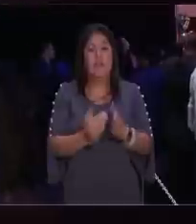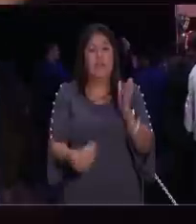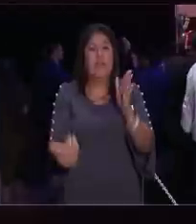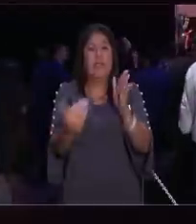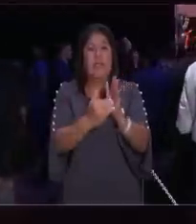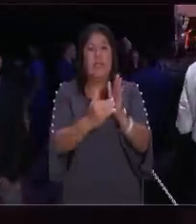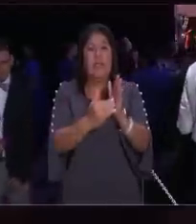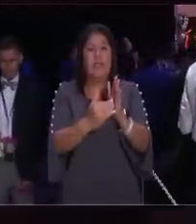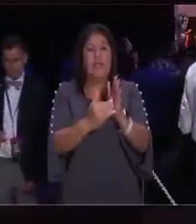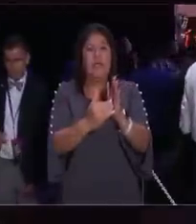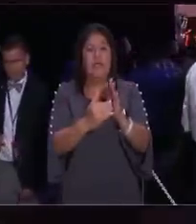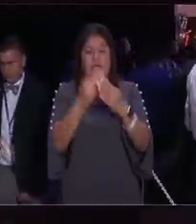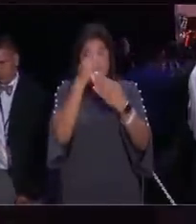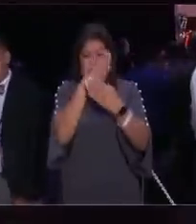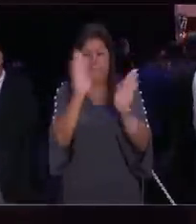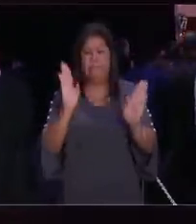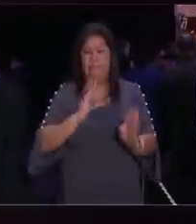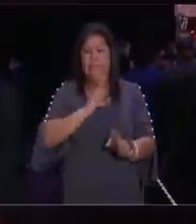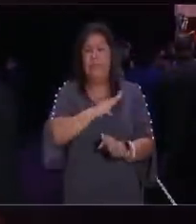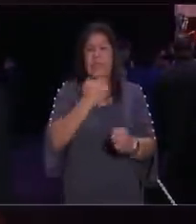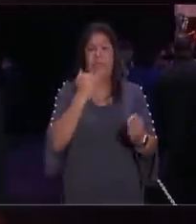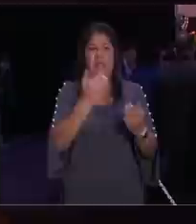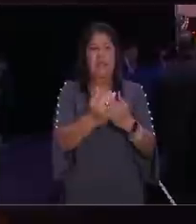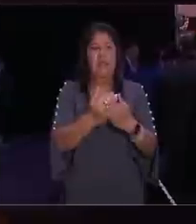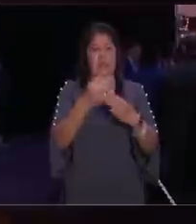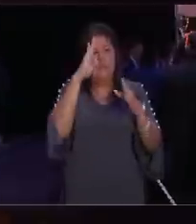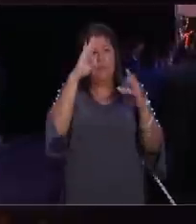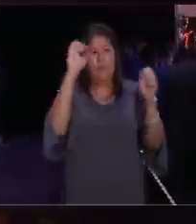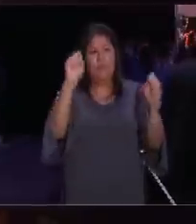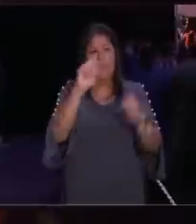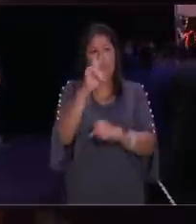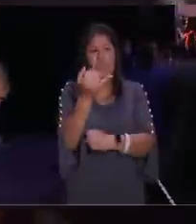we appreciate our general board. We appreciate